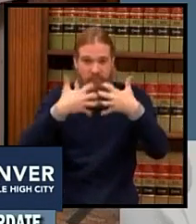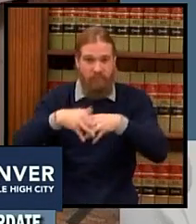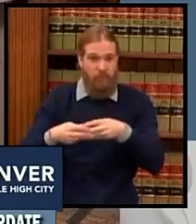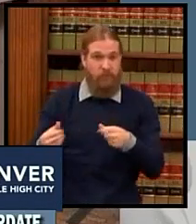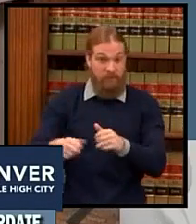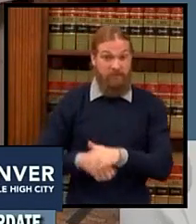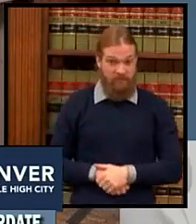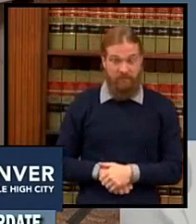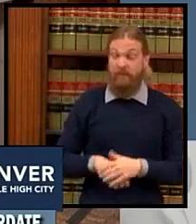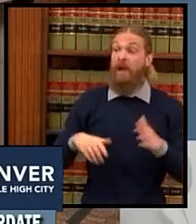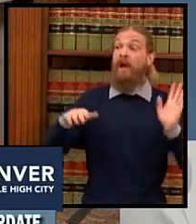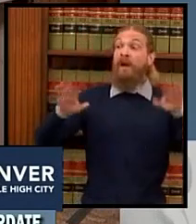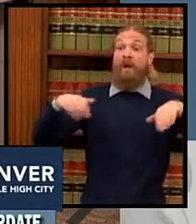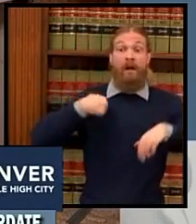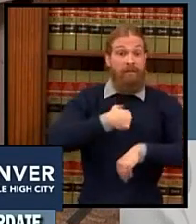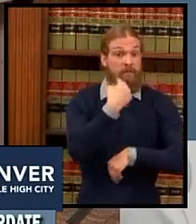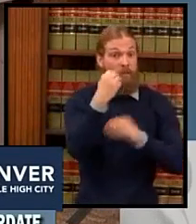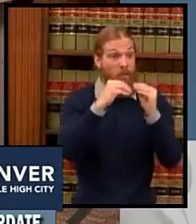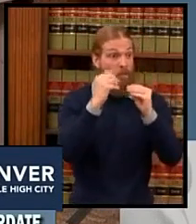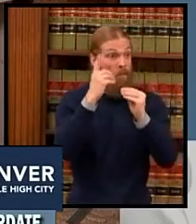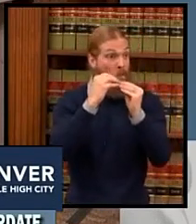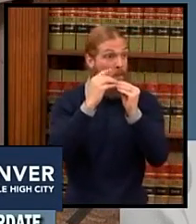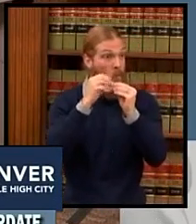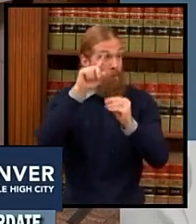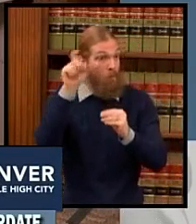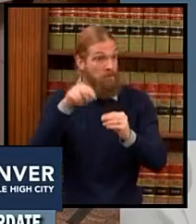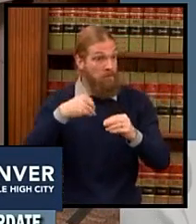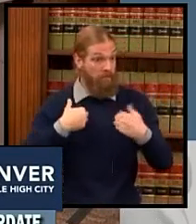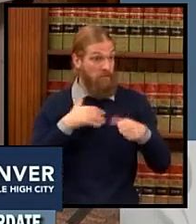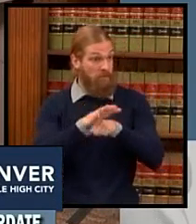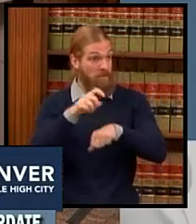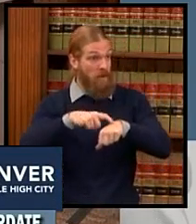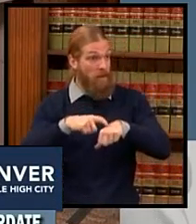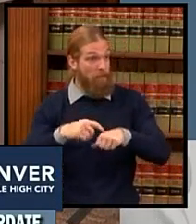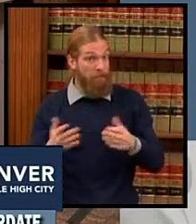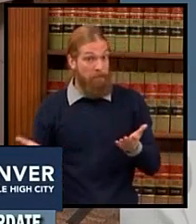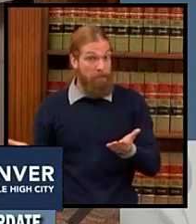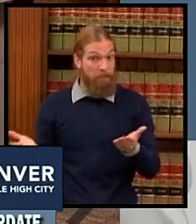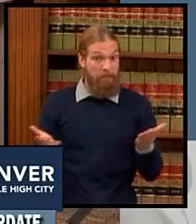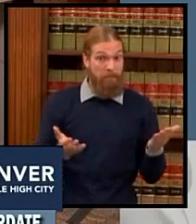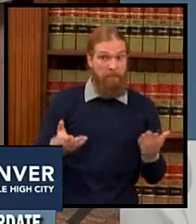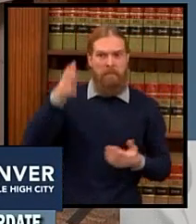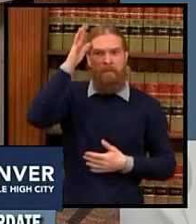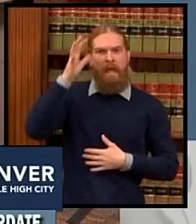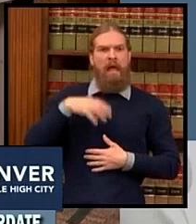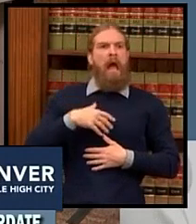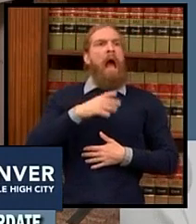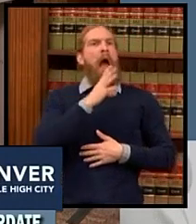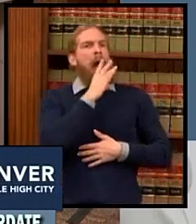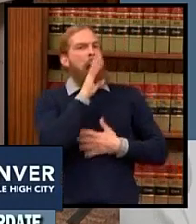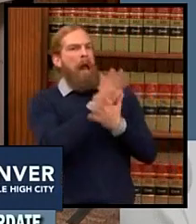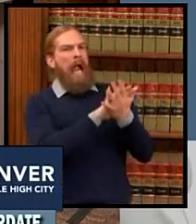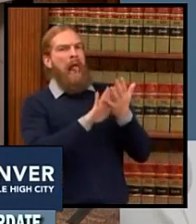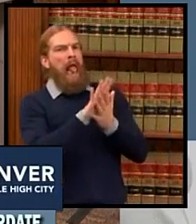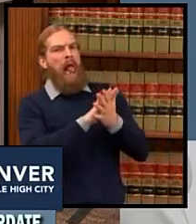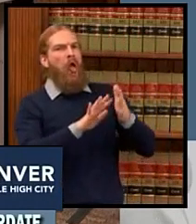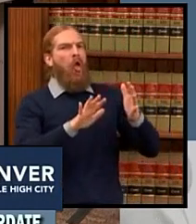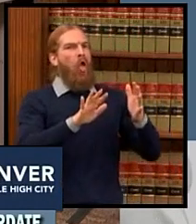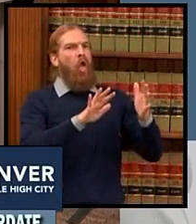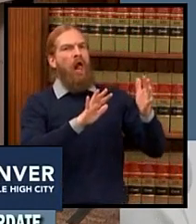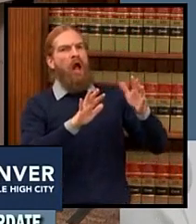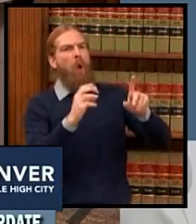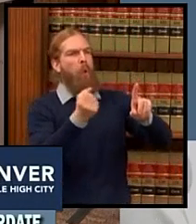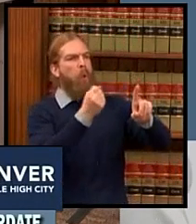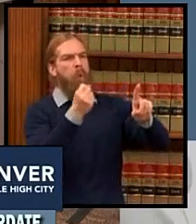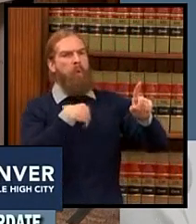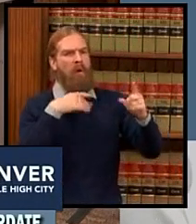question, please. One more quick question. So, where they feel comfortable with ease to get this done and to get it done. I'm hearing feedback, so I don't know if you could